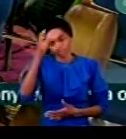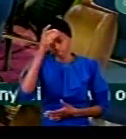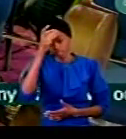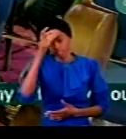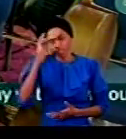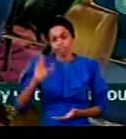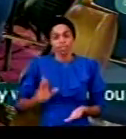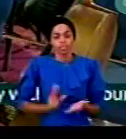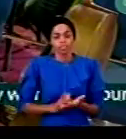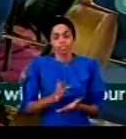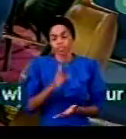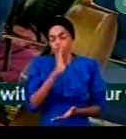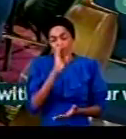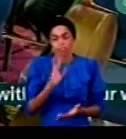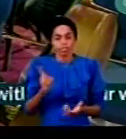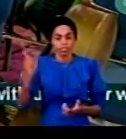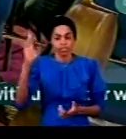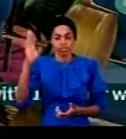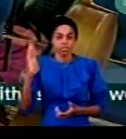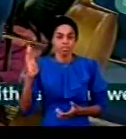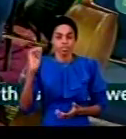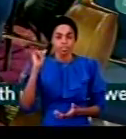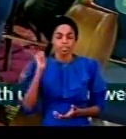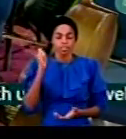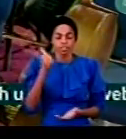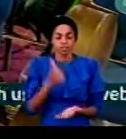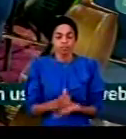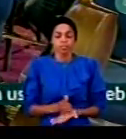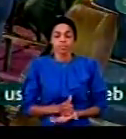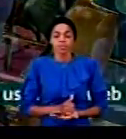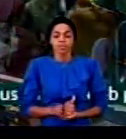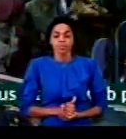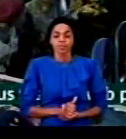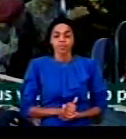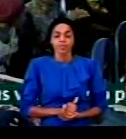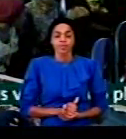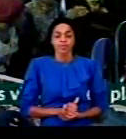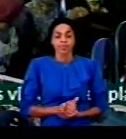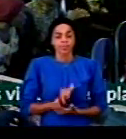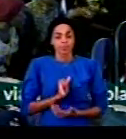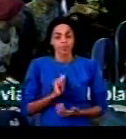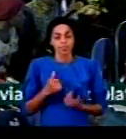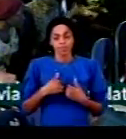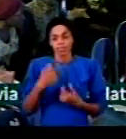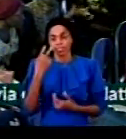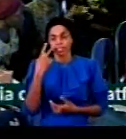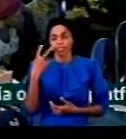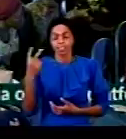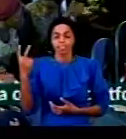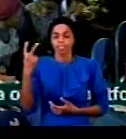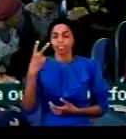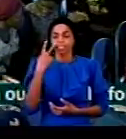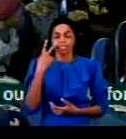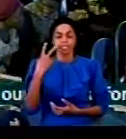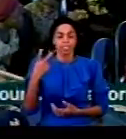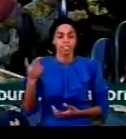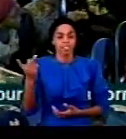Sing, let's clap our hands and sing. Satan is falling. We have seen the downfall of Satan tonight.